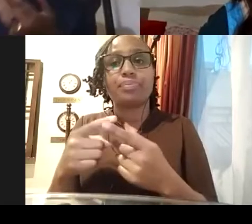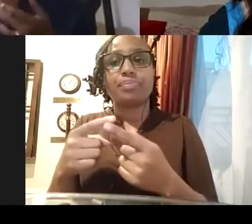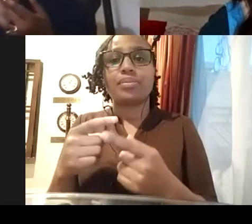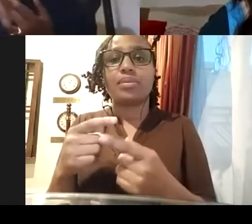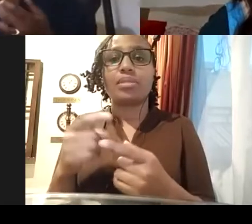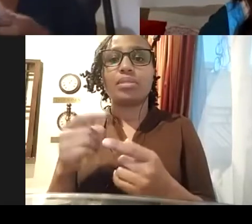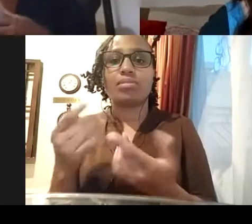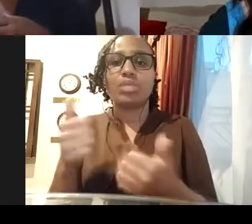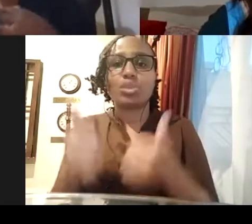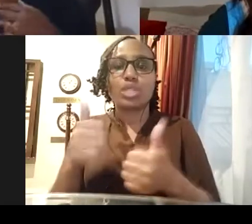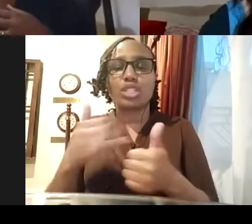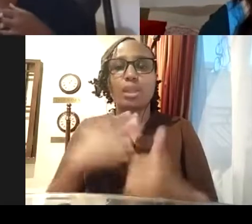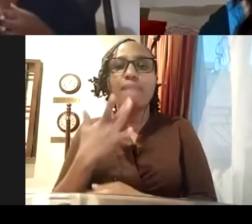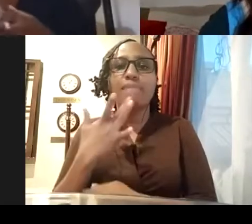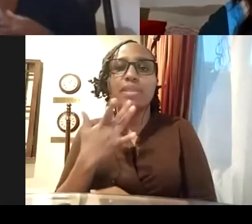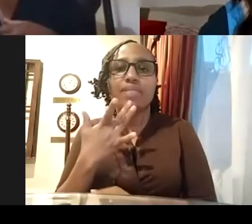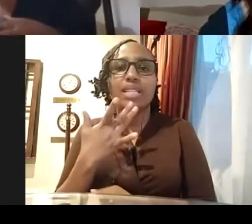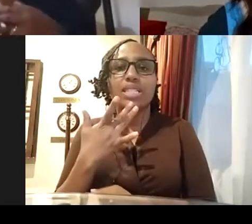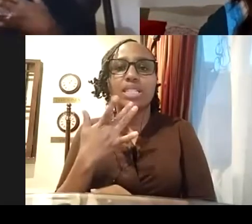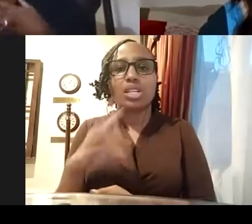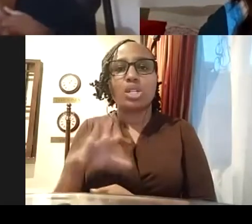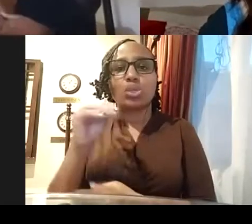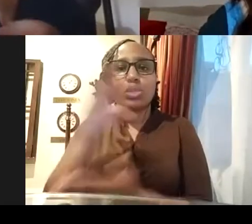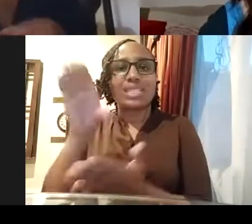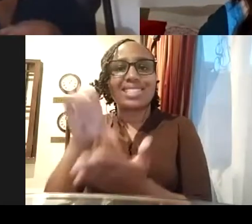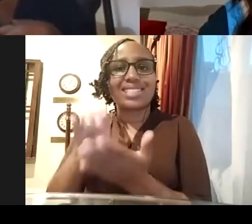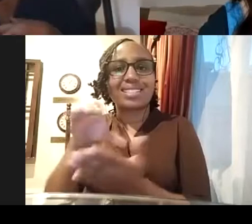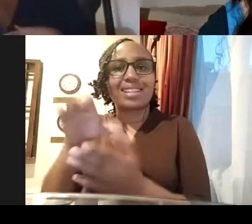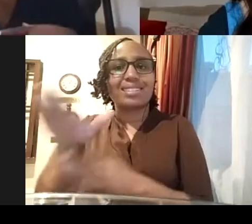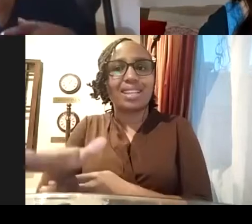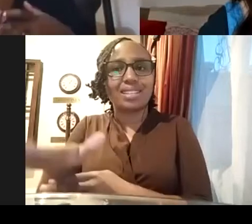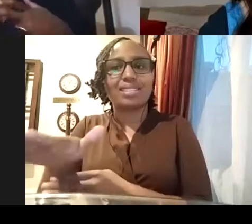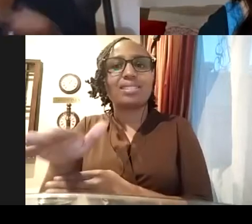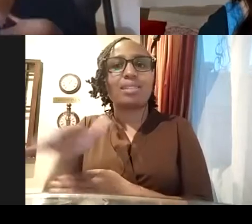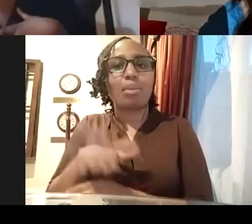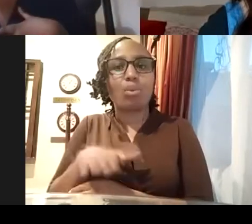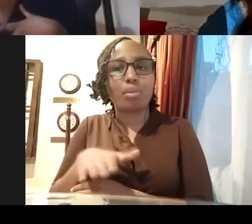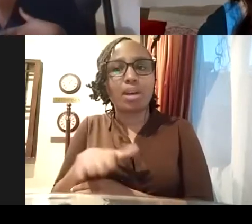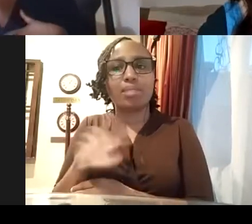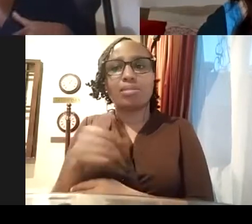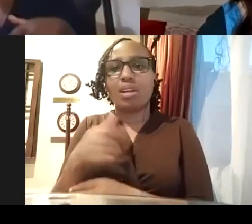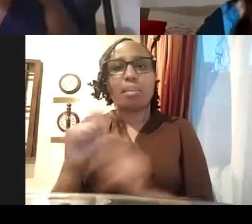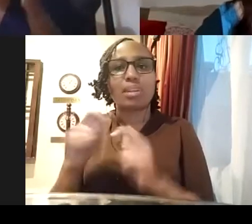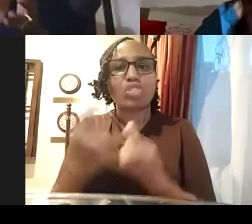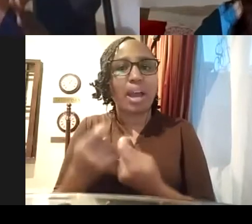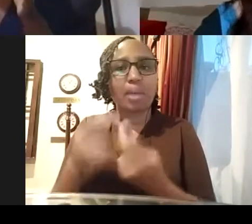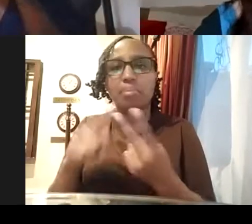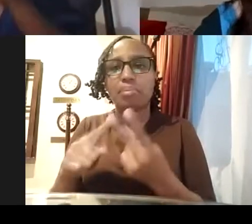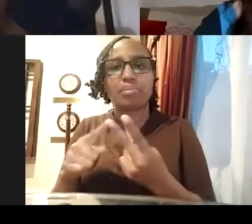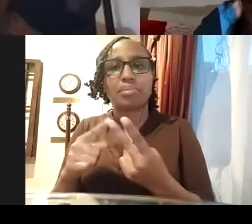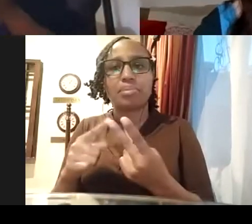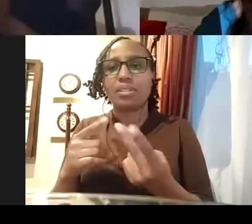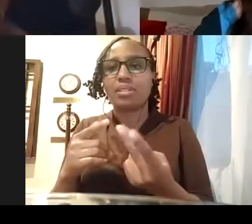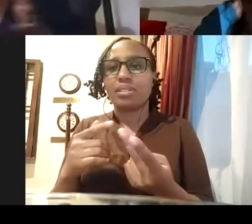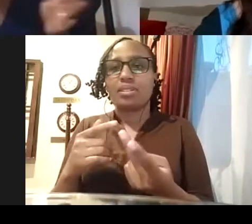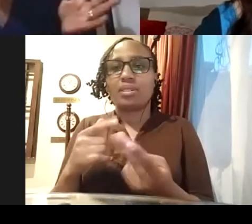which my privilege took center stage, in which the fact that I'm a woman took center stage, the fact that I'm a certain tribe took center stage. But it's only through